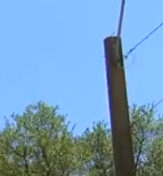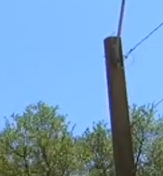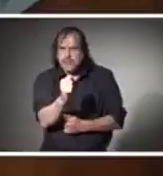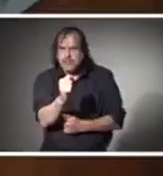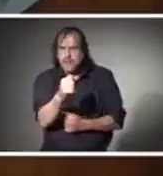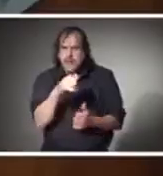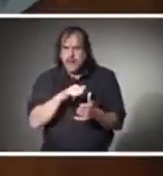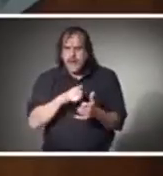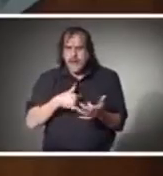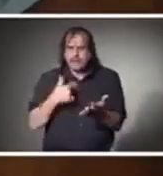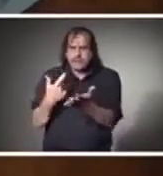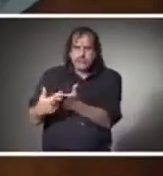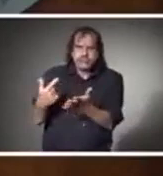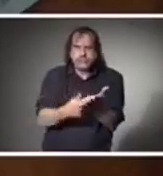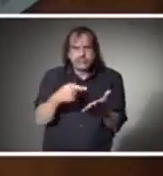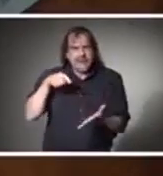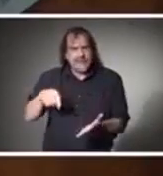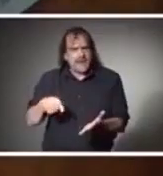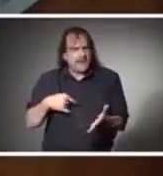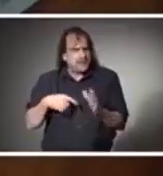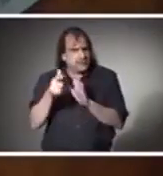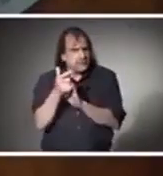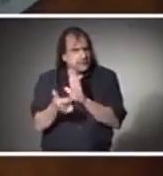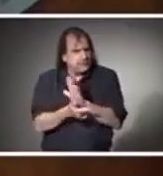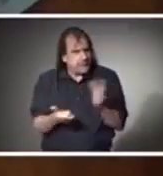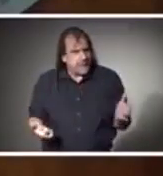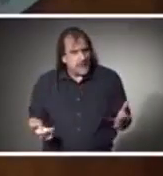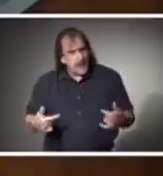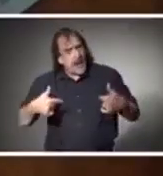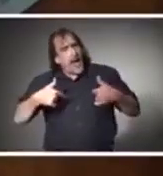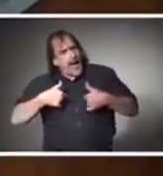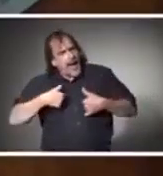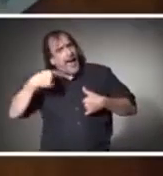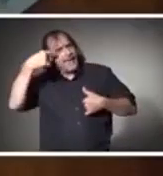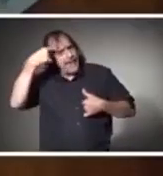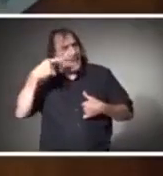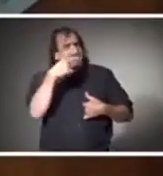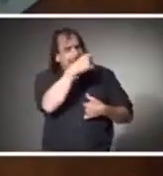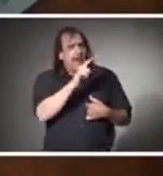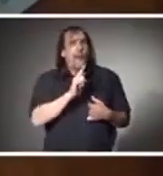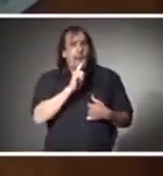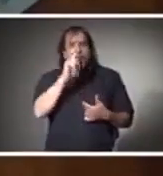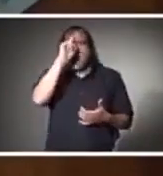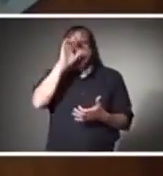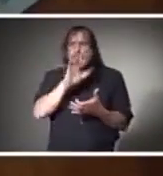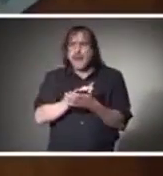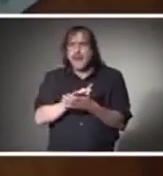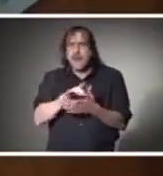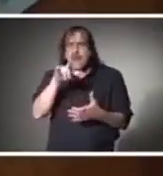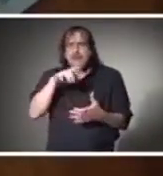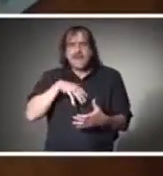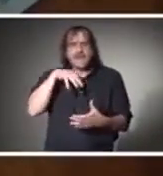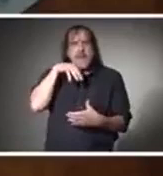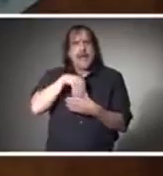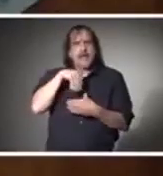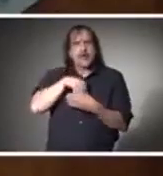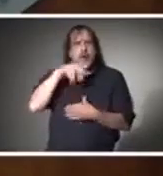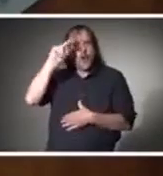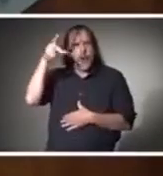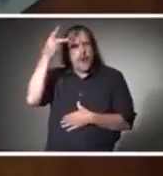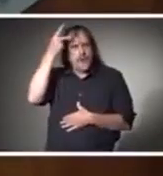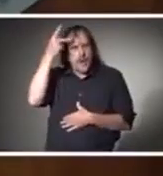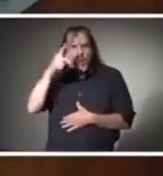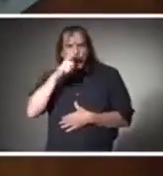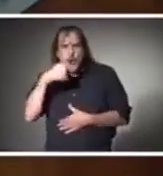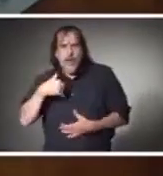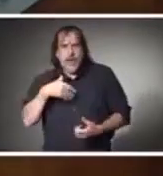weighed in during his daily briefing. I think they really believe this is about internal politics. Who has the